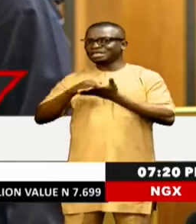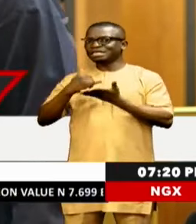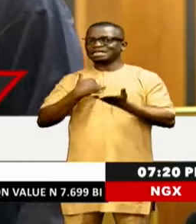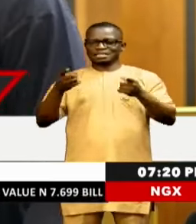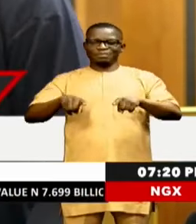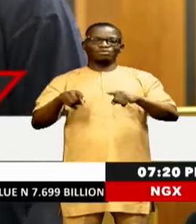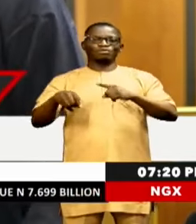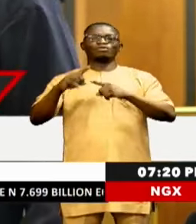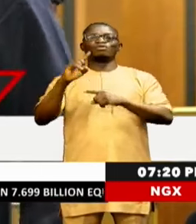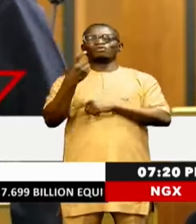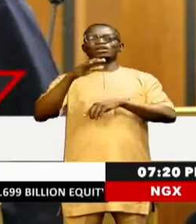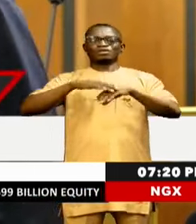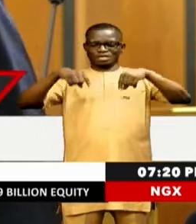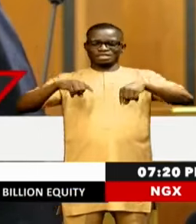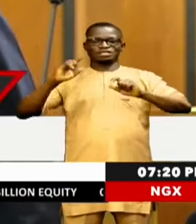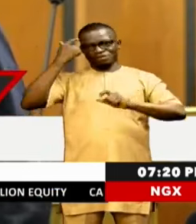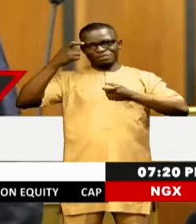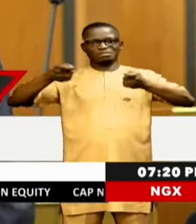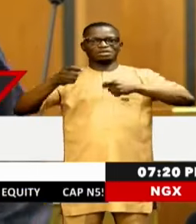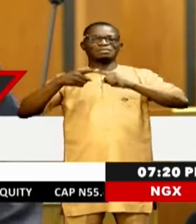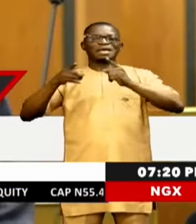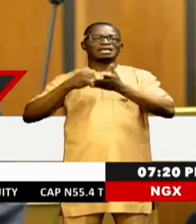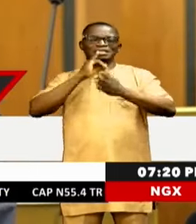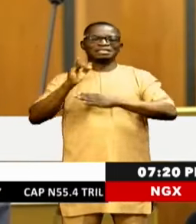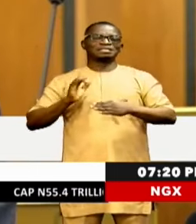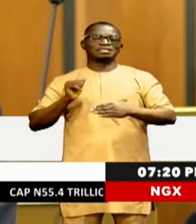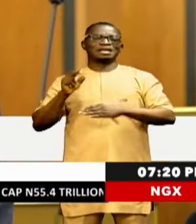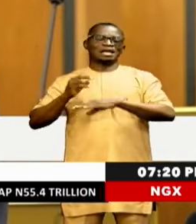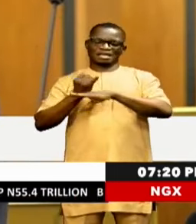this administration, but it's an institutional